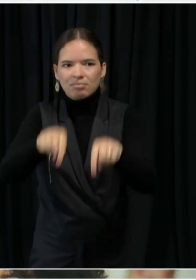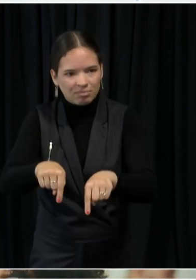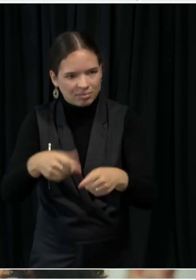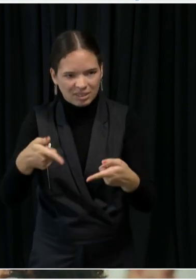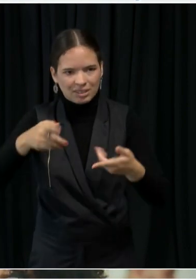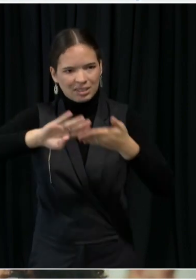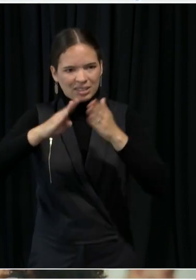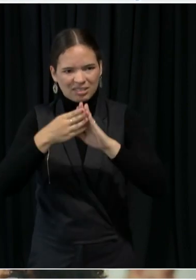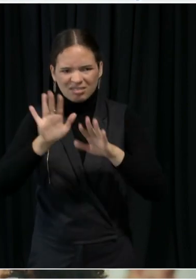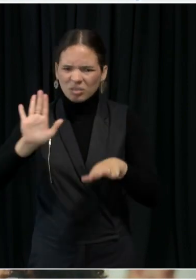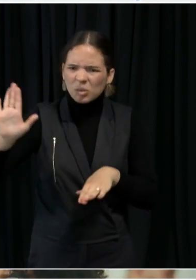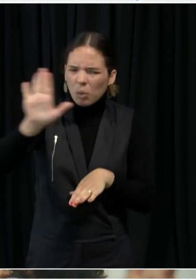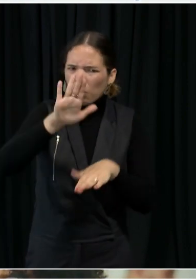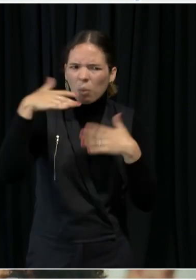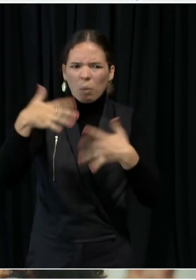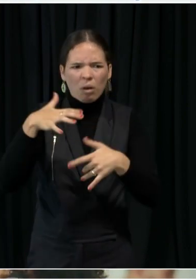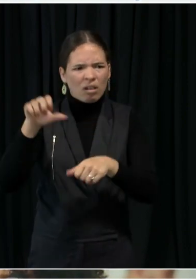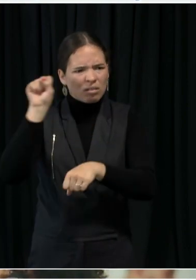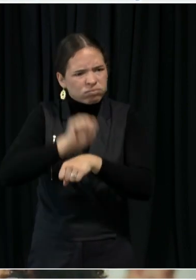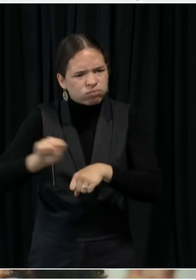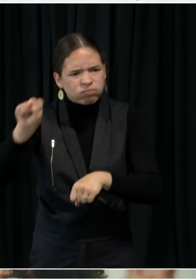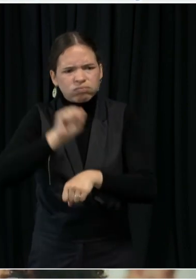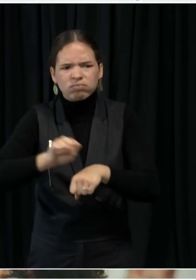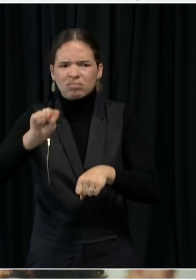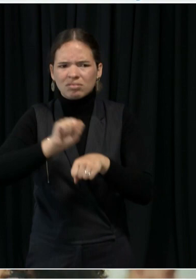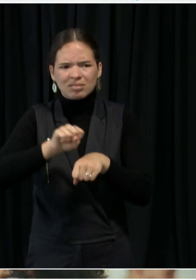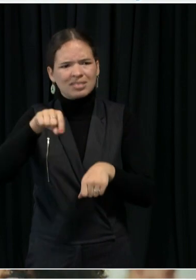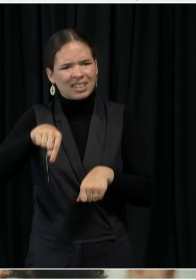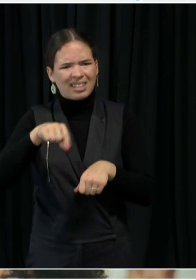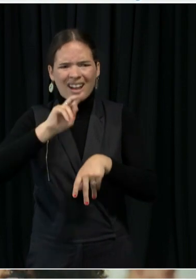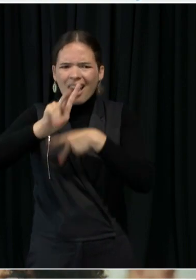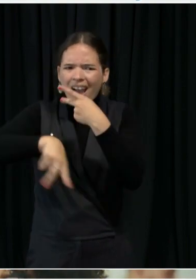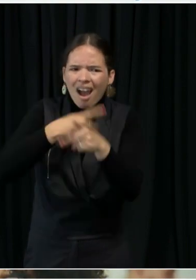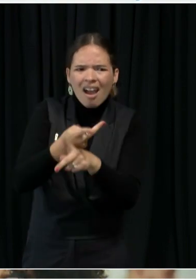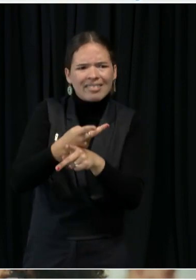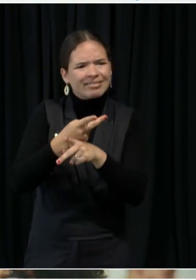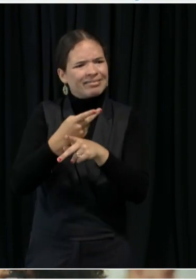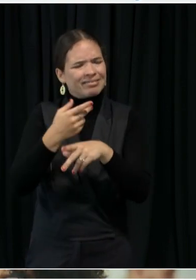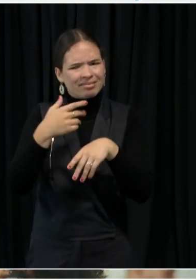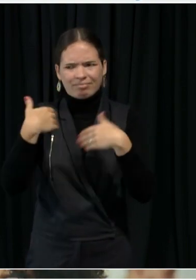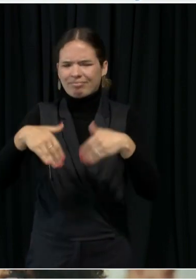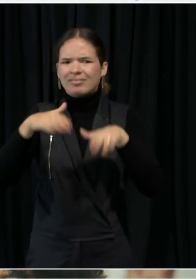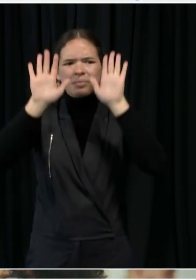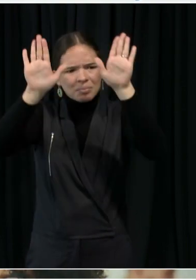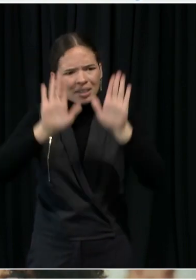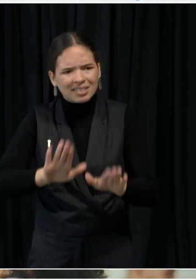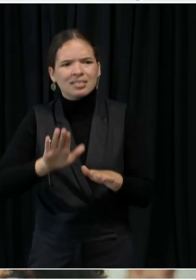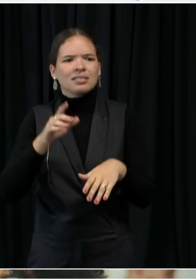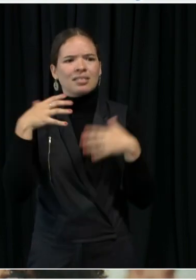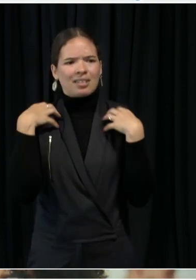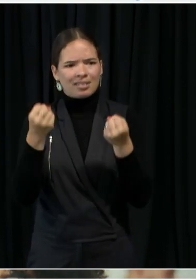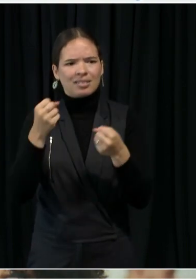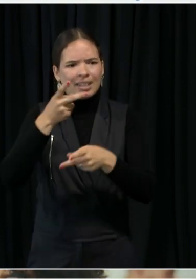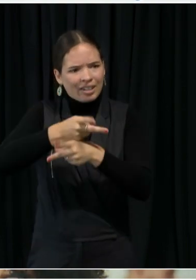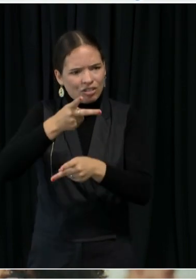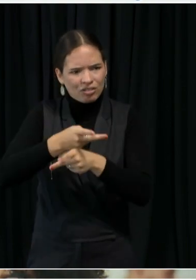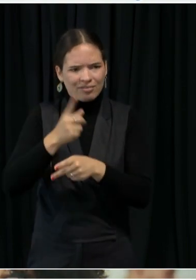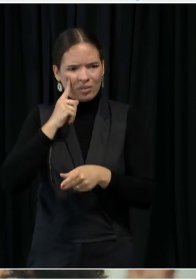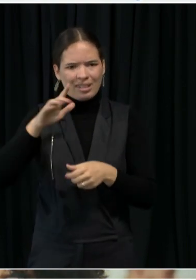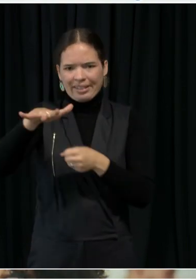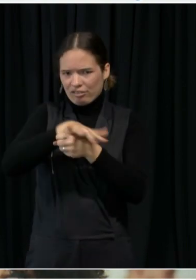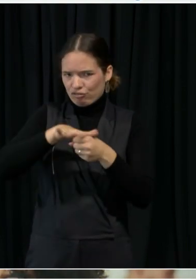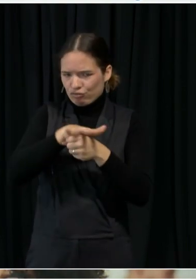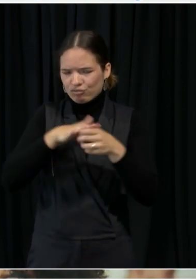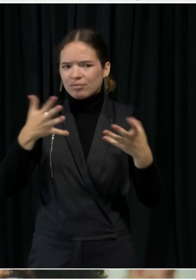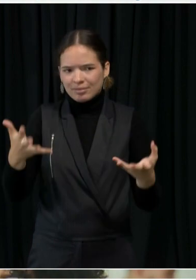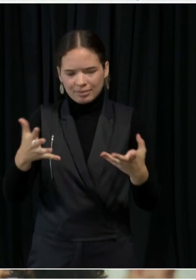fought to have this type of excellent health care available to the citizens of this city.